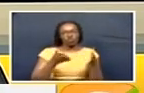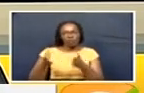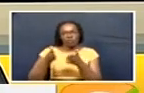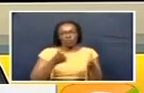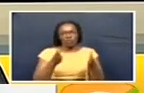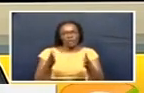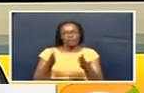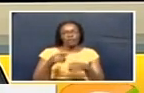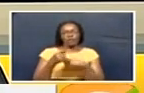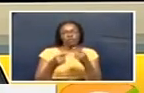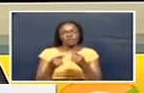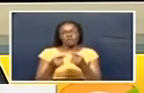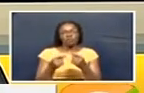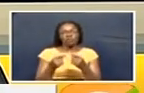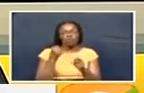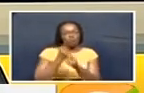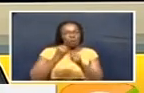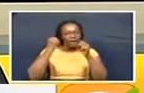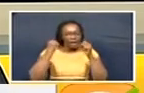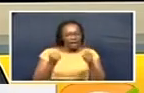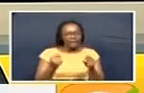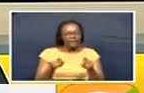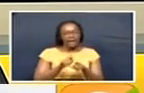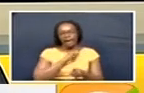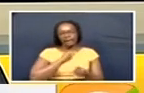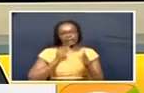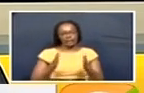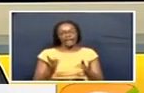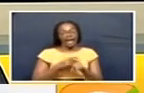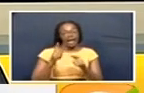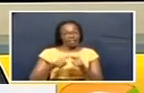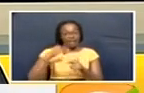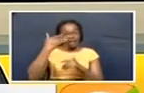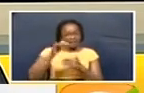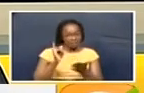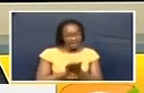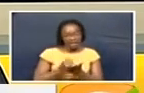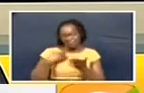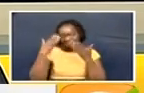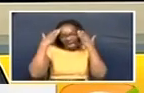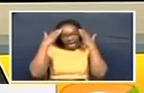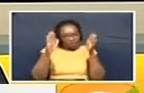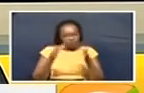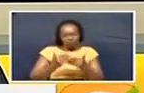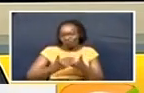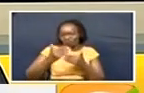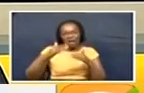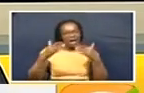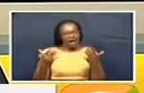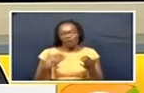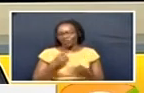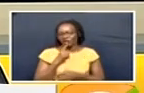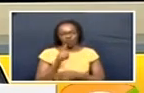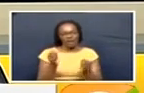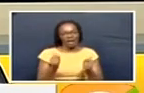and work very hard as a speaker, as a senator, and then from there, I don't know what direction my life takes, I don't know what direction my